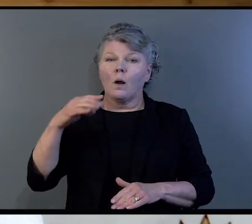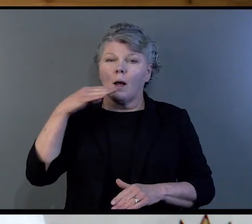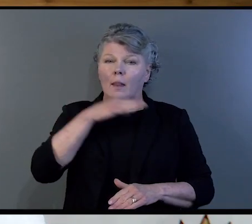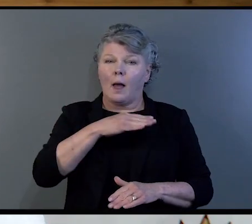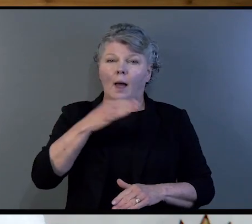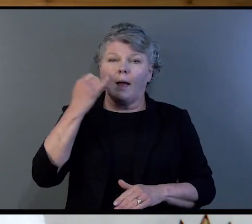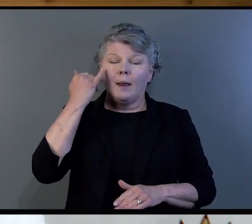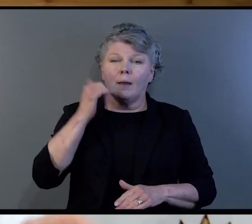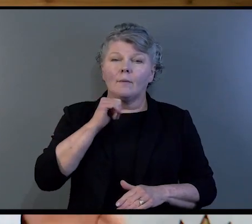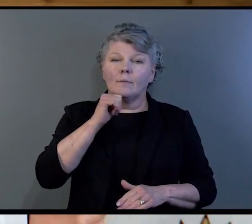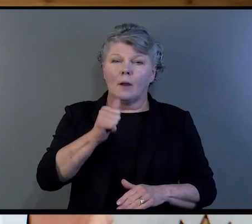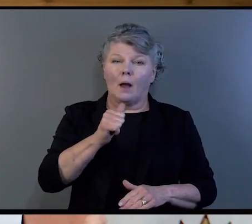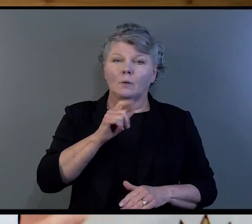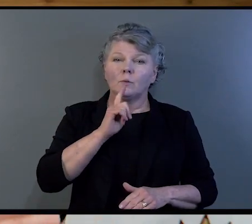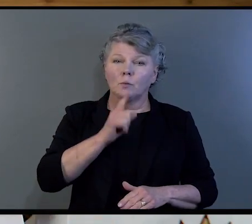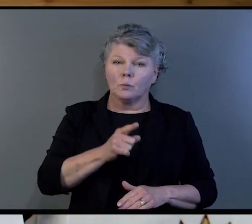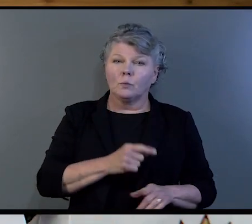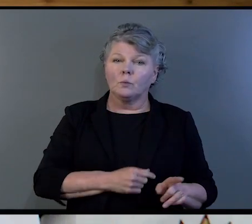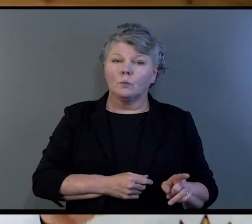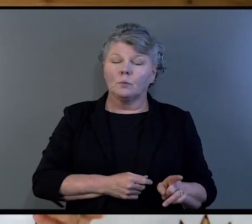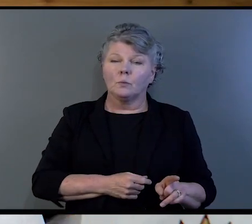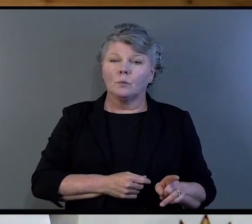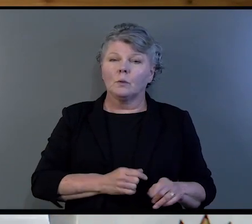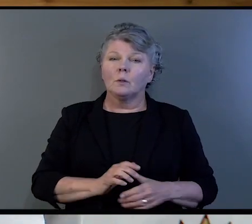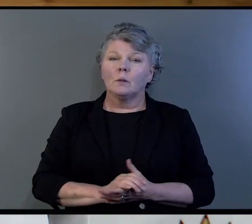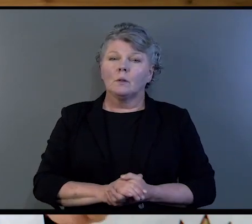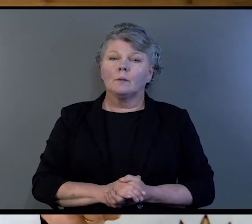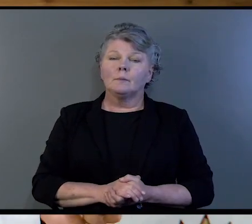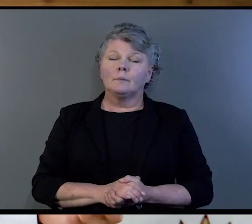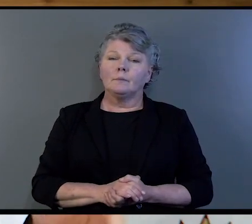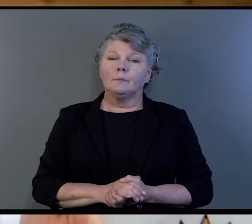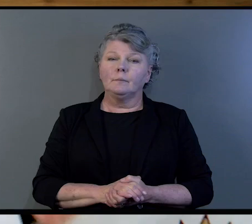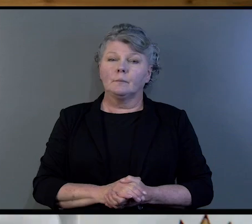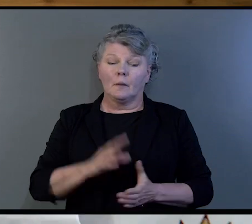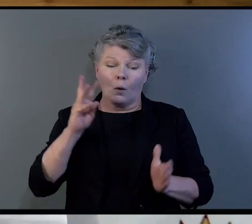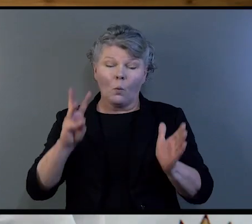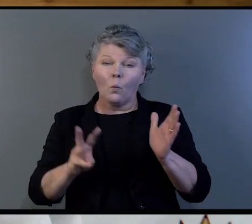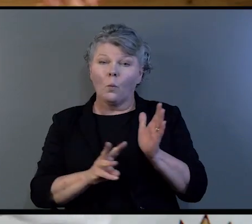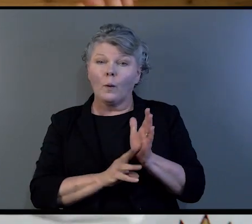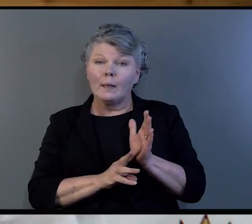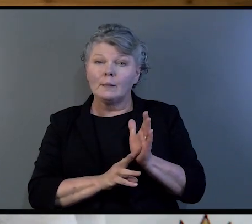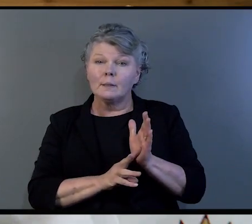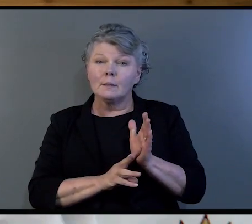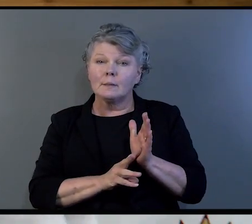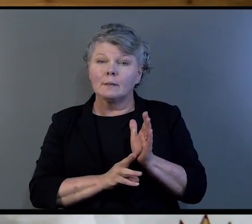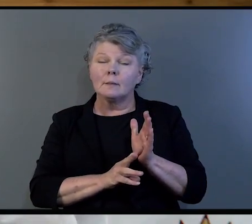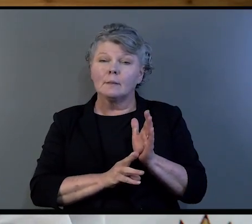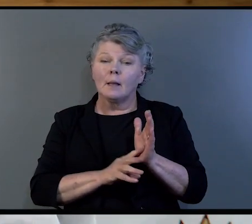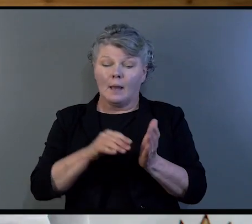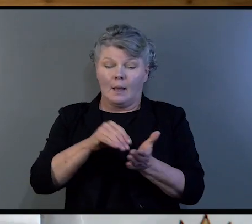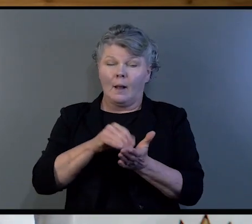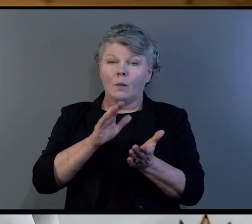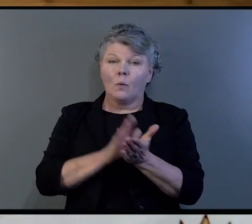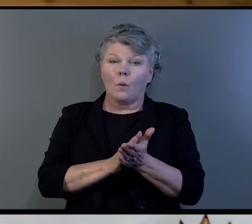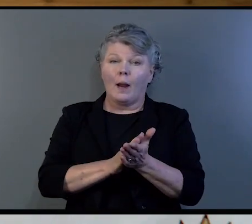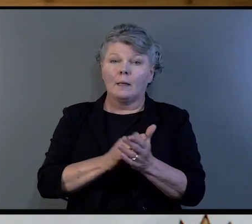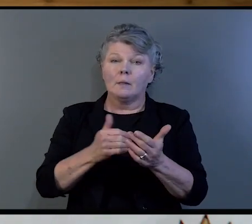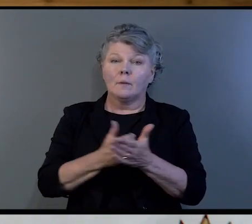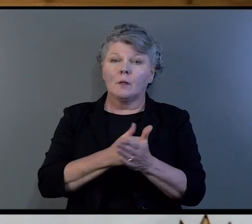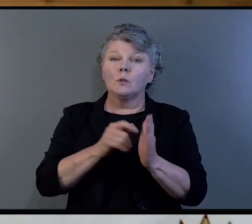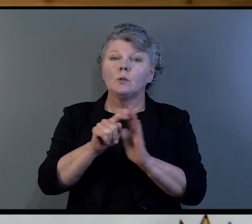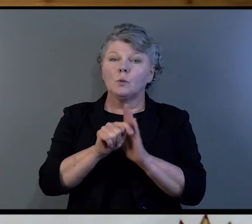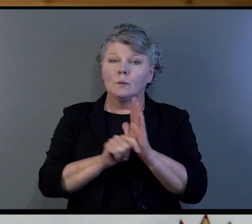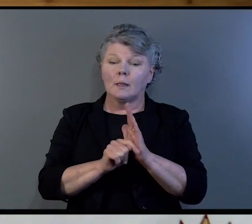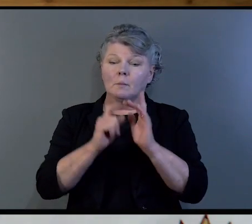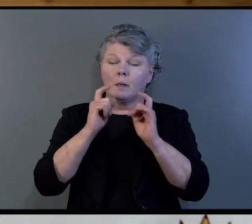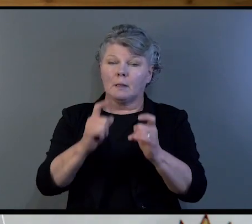true. Altogether, the eyewitness testimony of the apostles, preserved for us in the writings of the New Testament, give us a